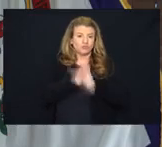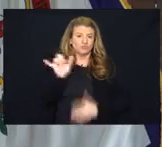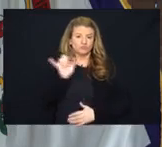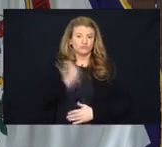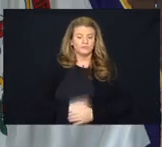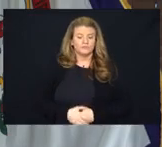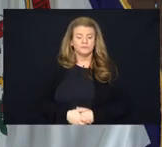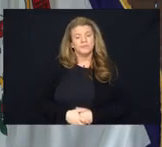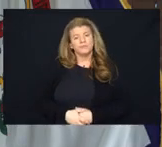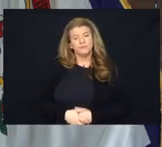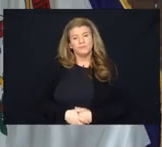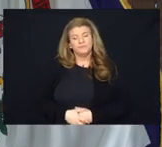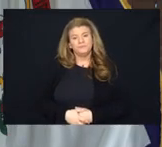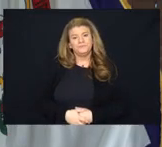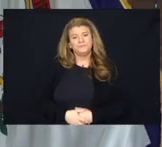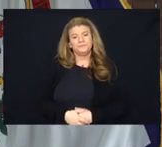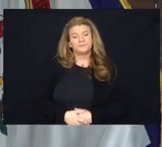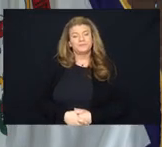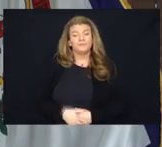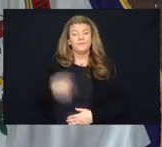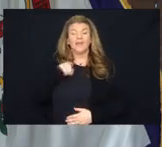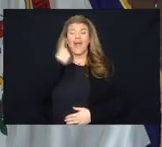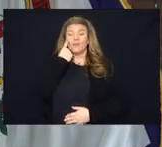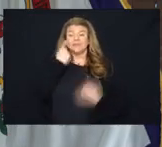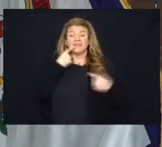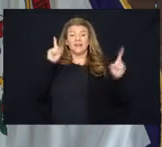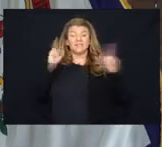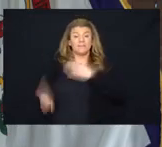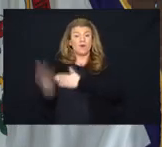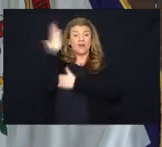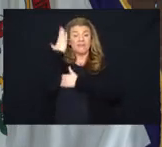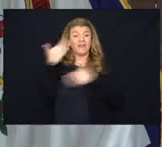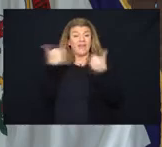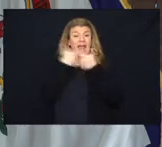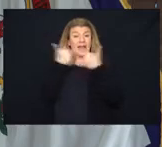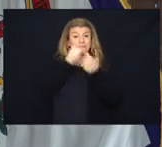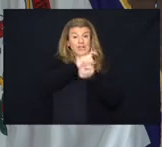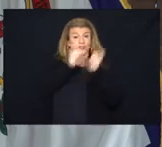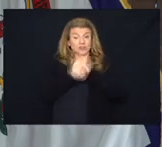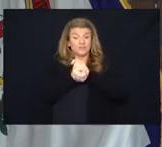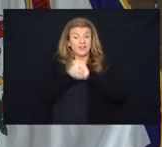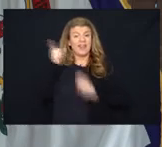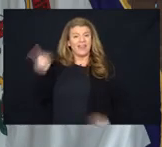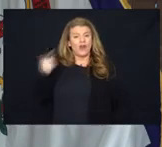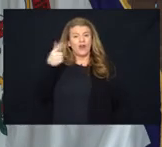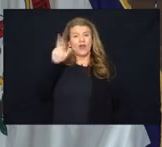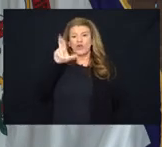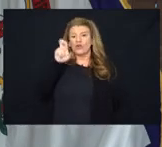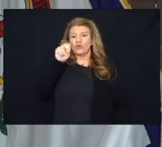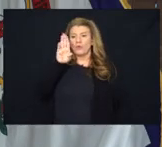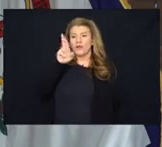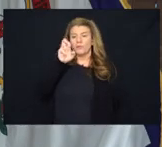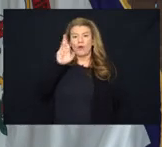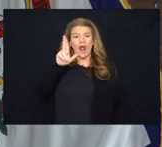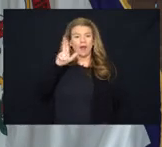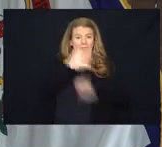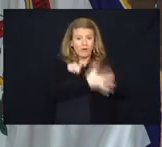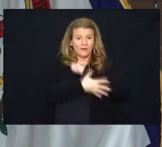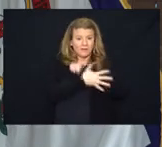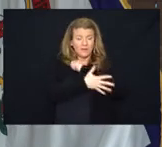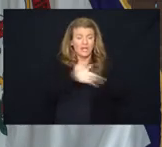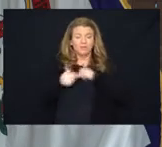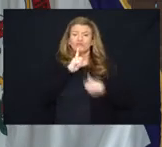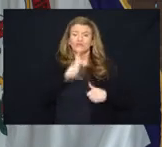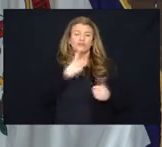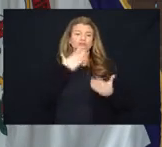please. I just did an announcement this morning of Game Changers in Greenbrier County. It was really